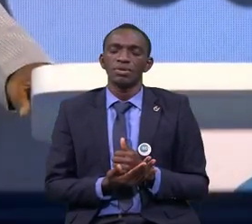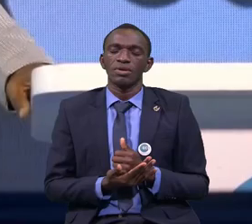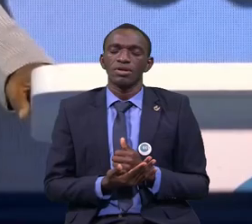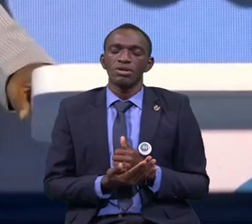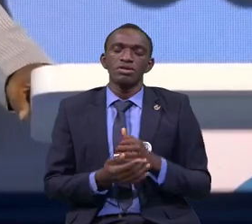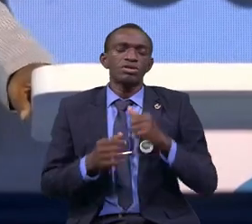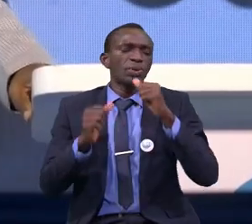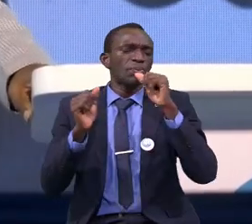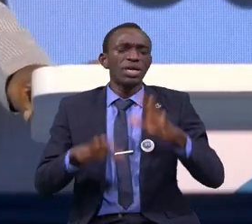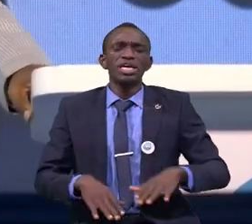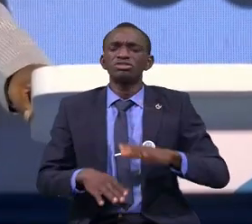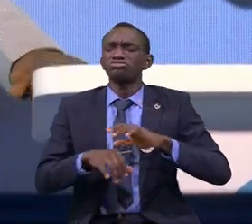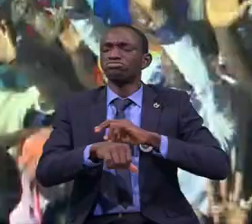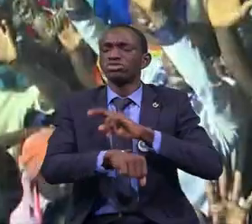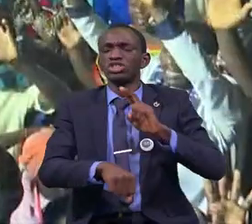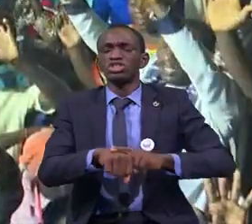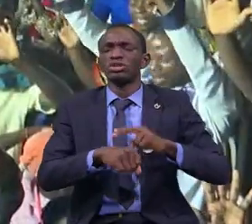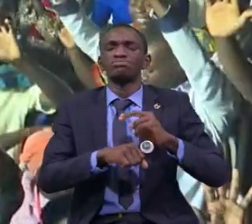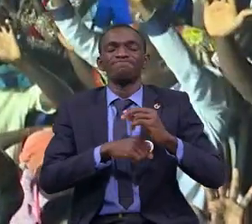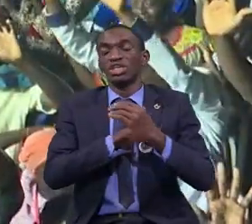Bless the nation of Cameroon.